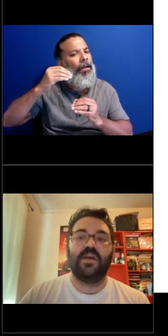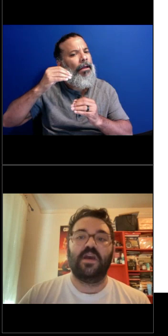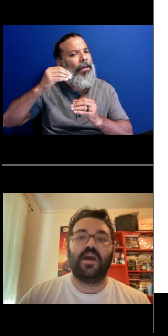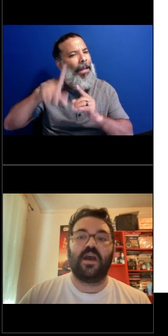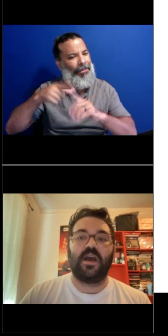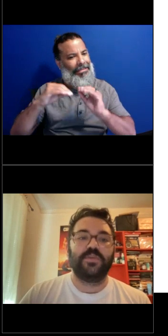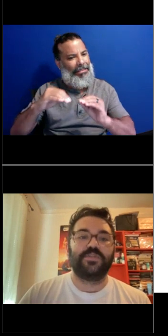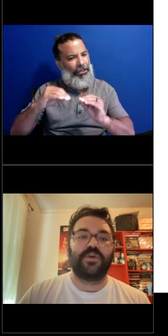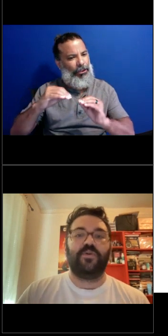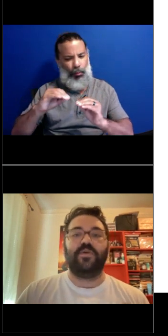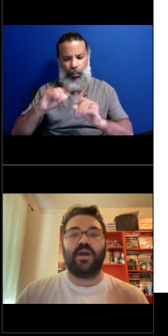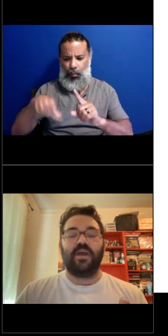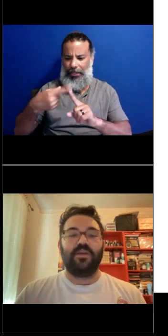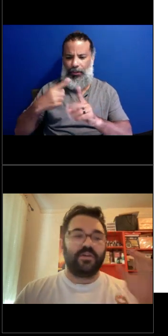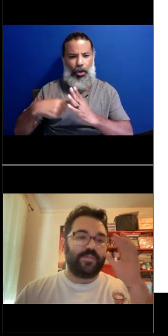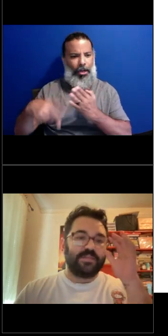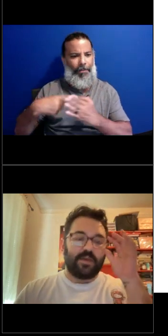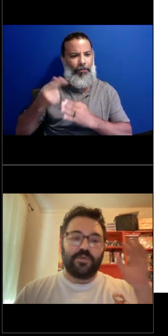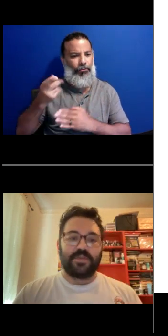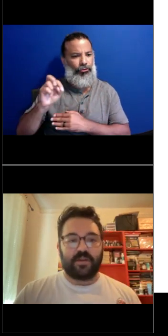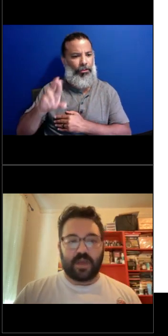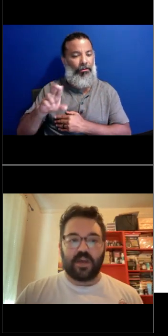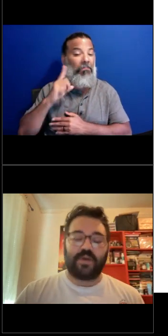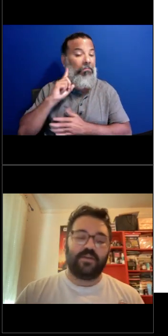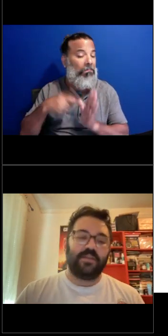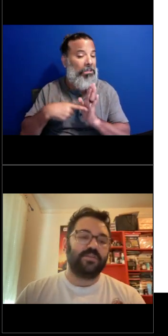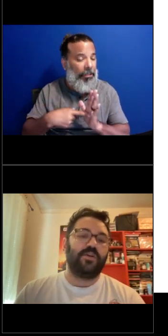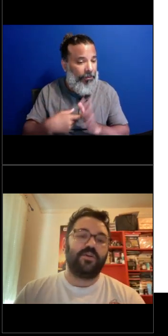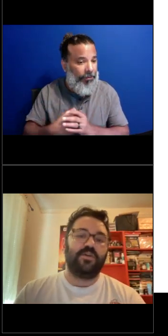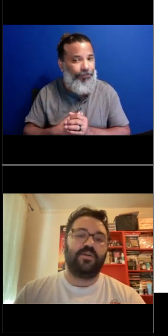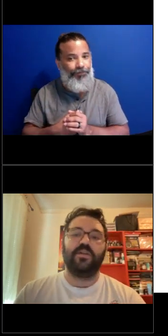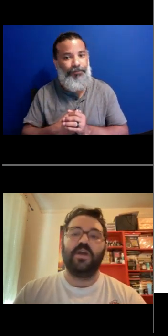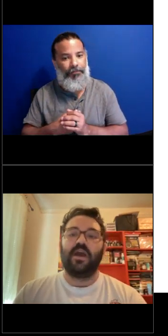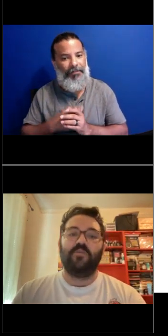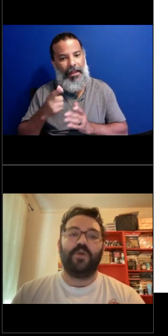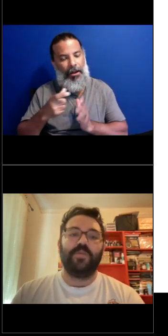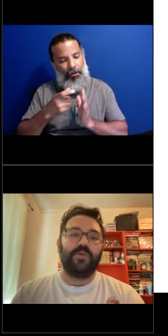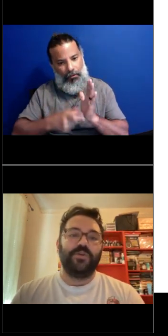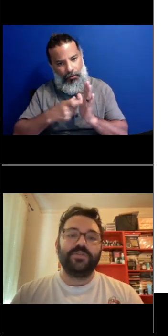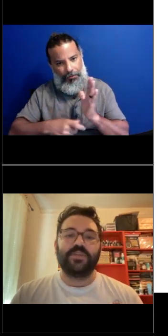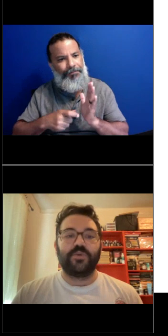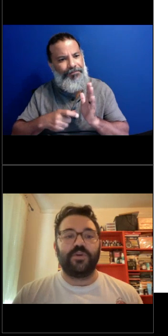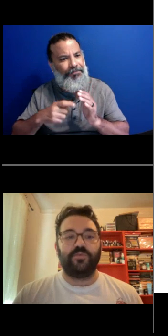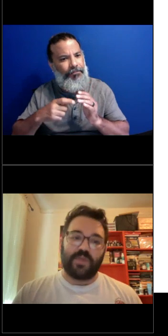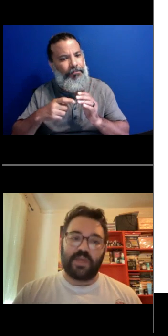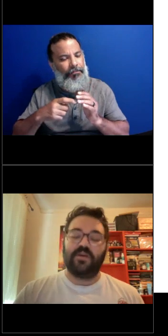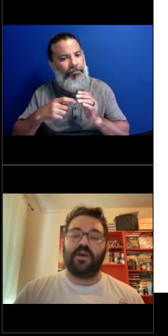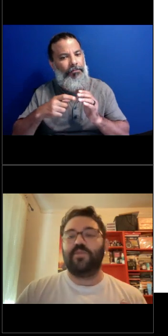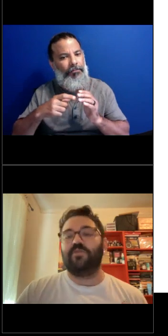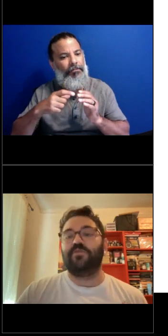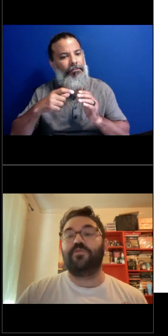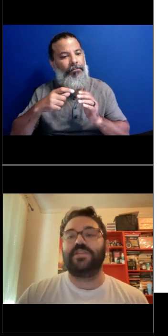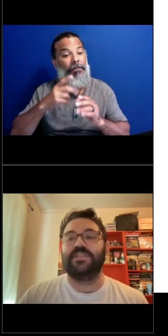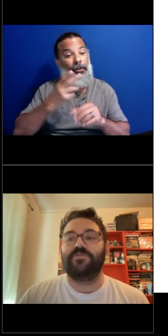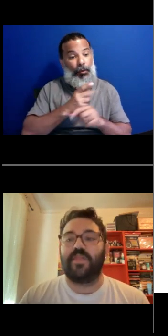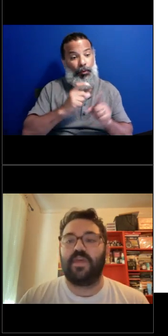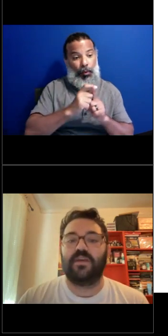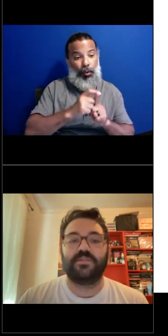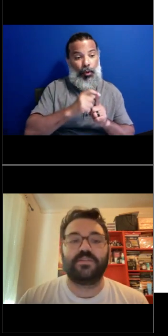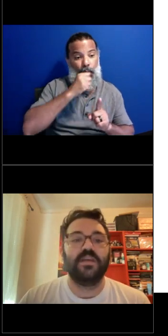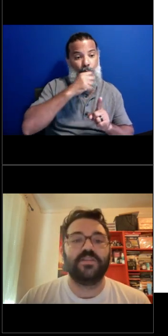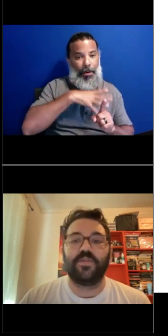relevant. Here are some examples that I talk about in this article where people are using the word women, but referring